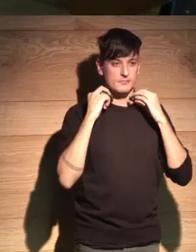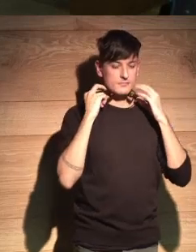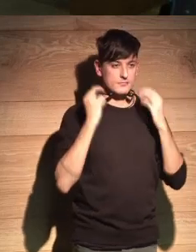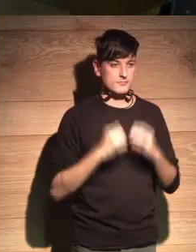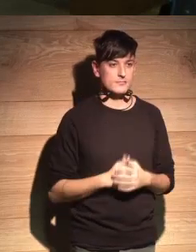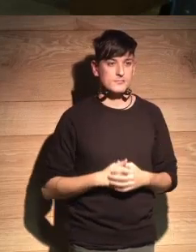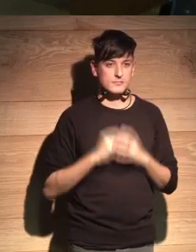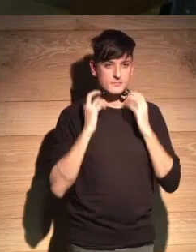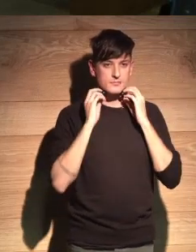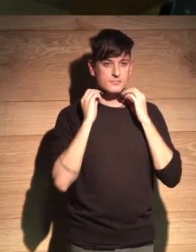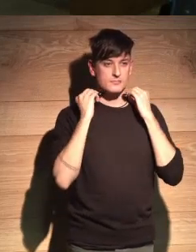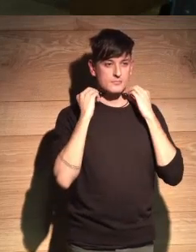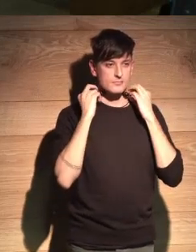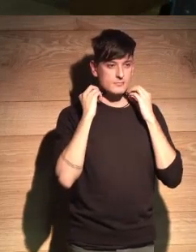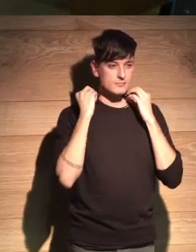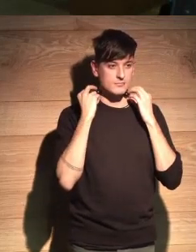us.